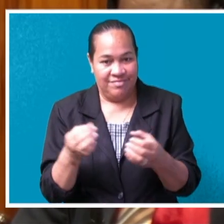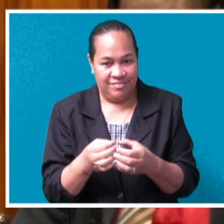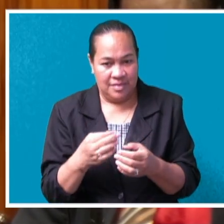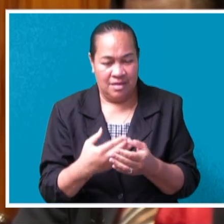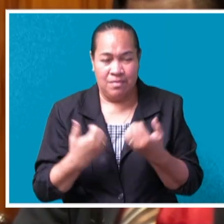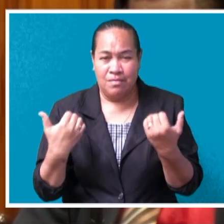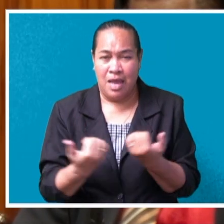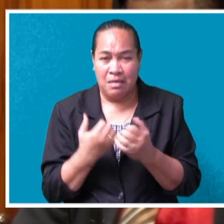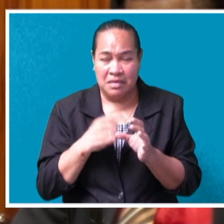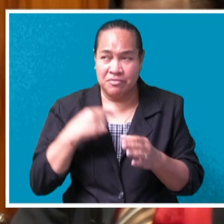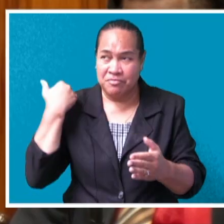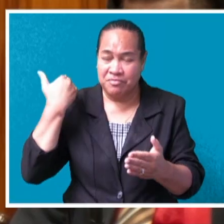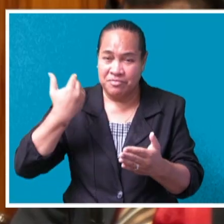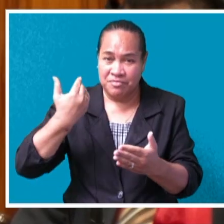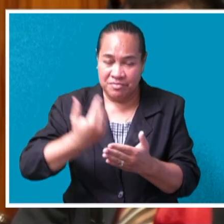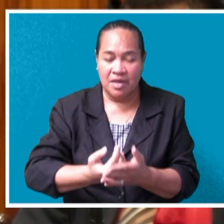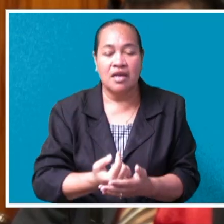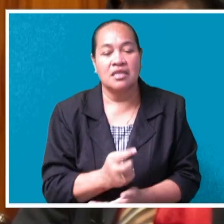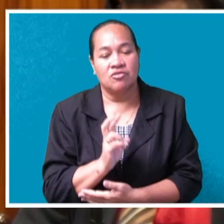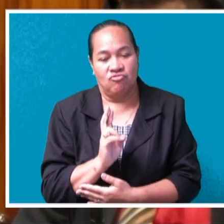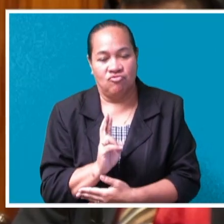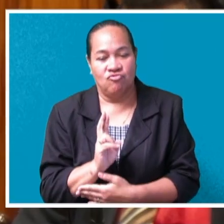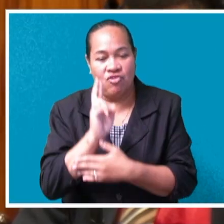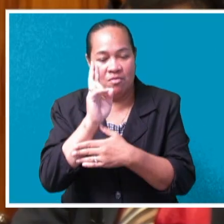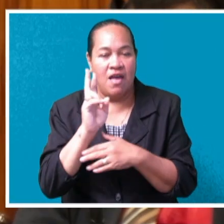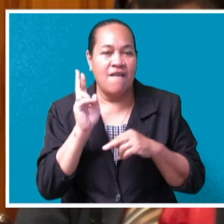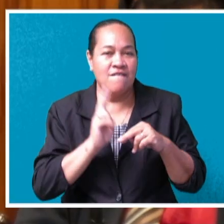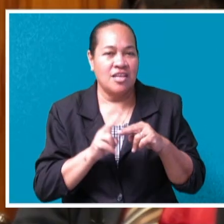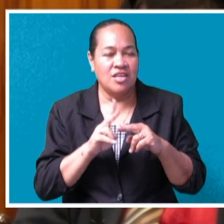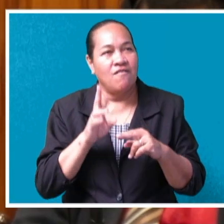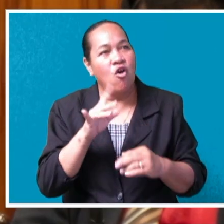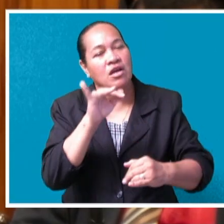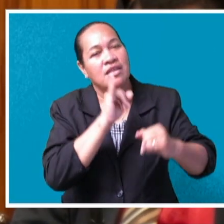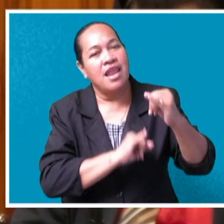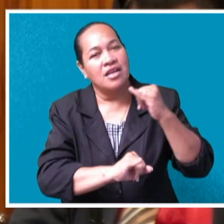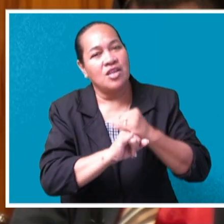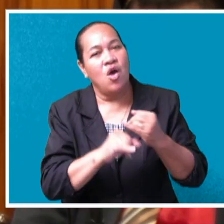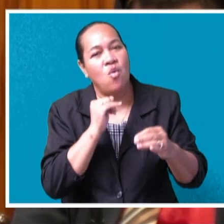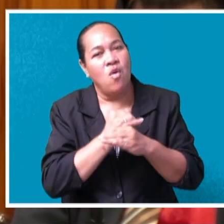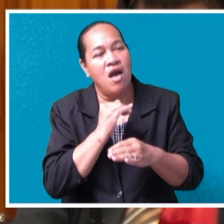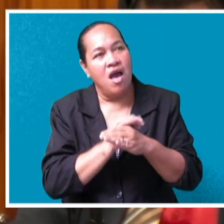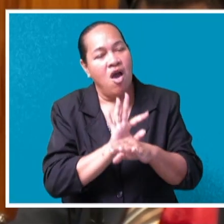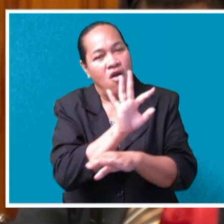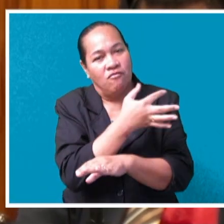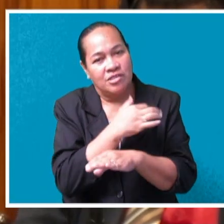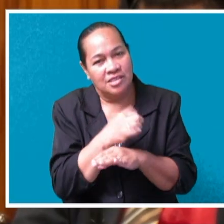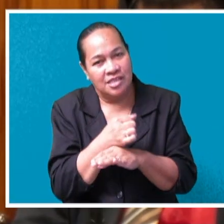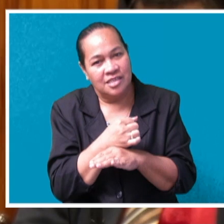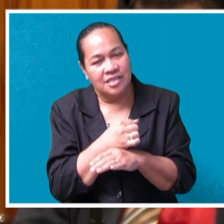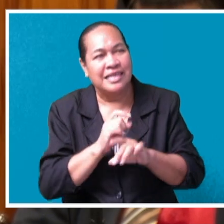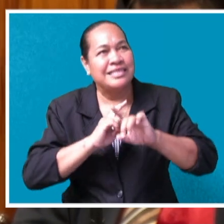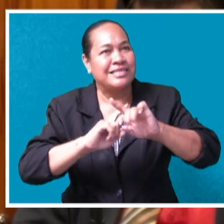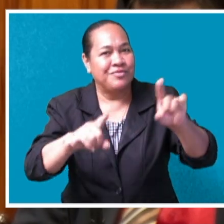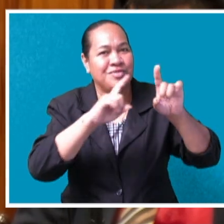it has represented Fiji in international peacekeeping operations and has contributed to missions